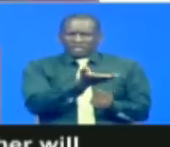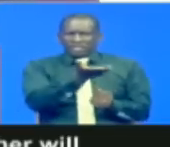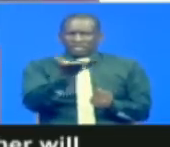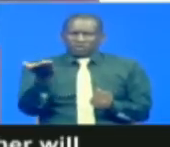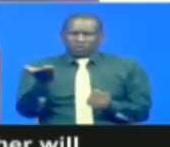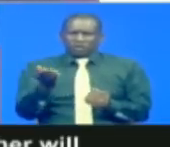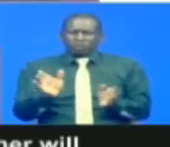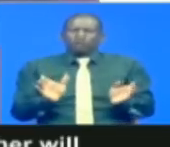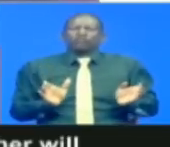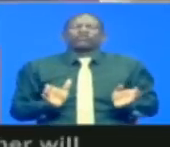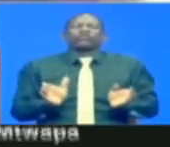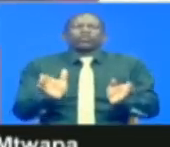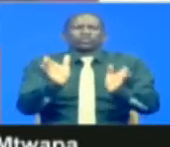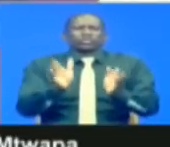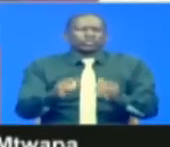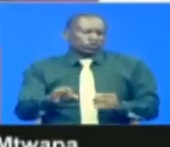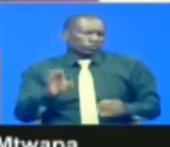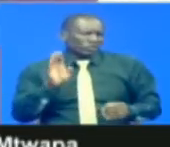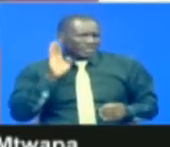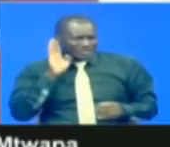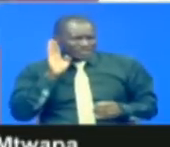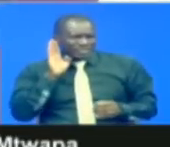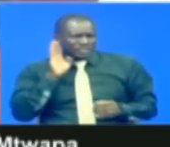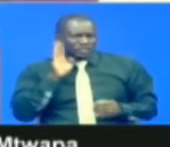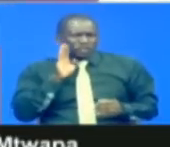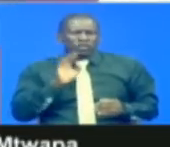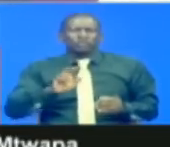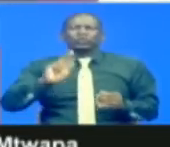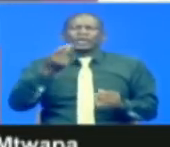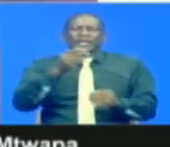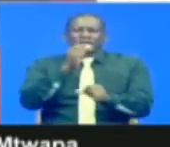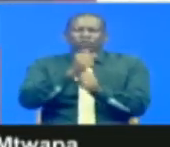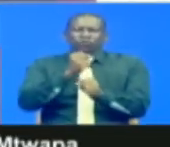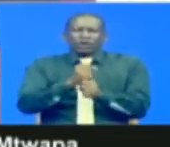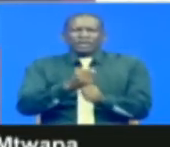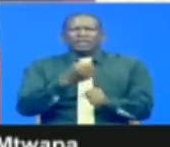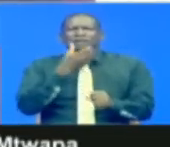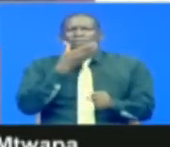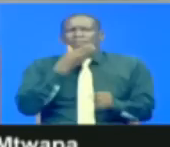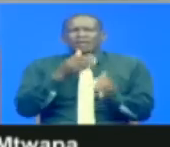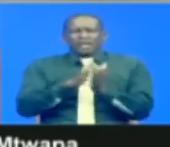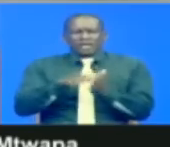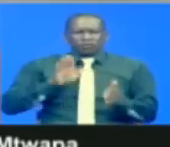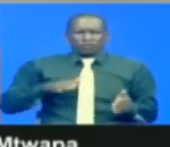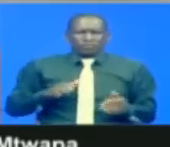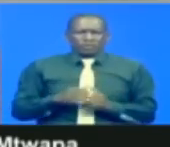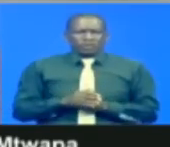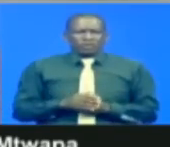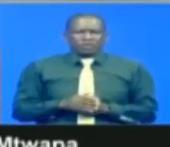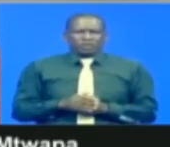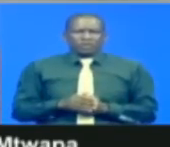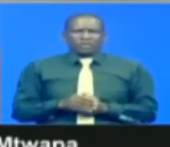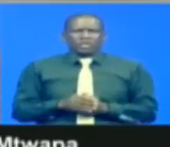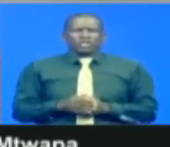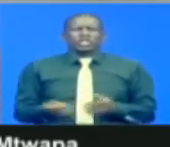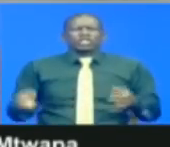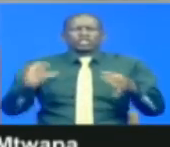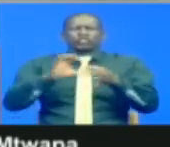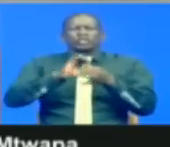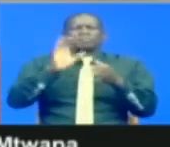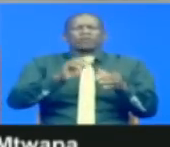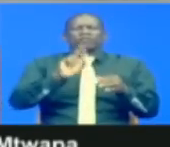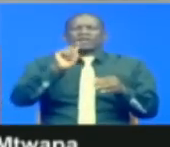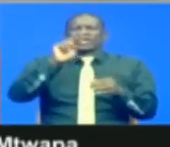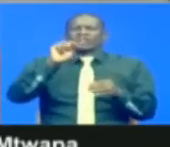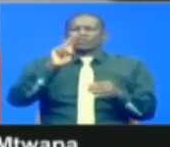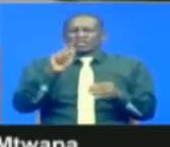compelled to listen to Kenya's working men and women. The return of the Kenyan National Union of Teachers